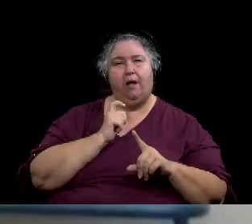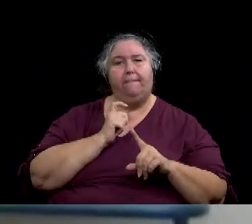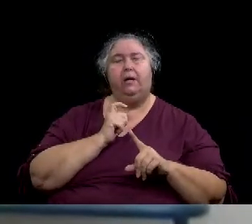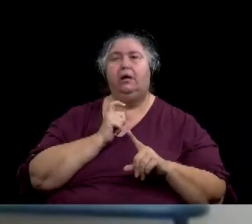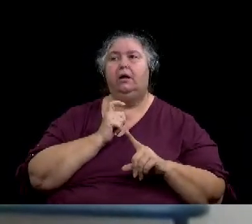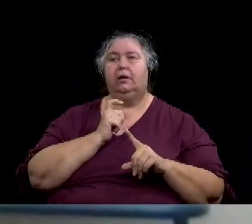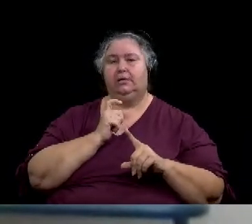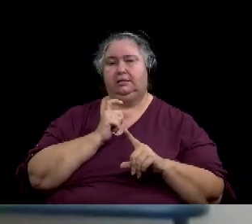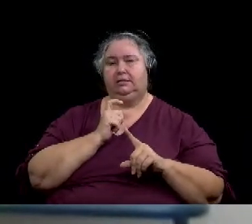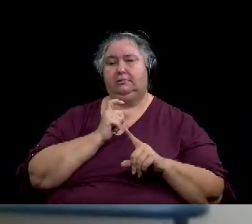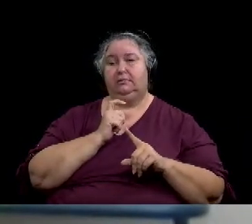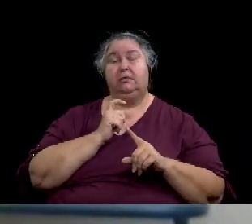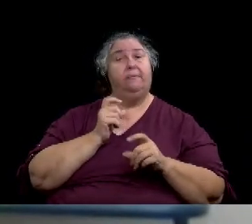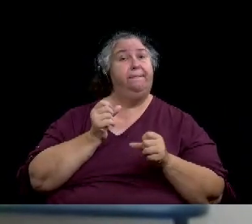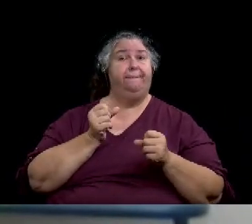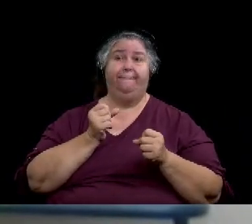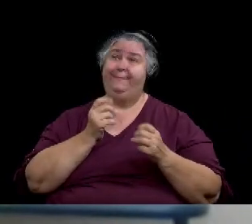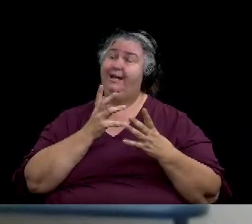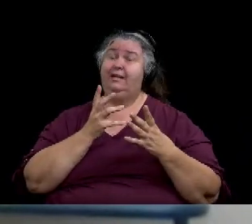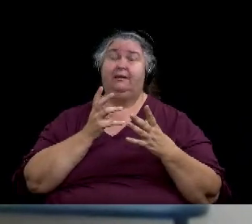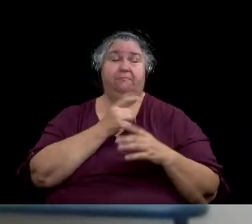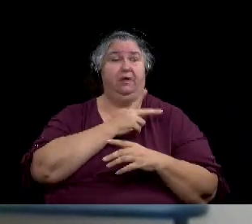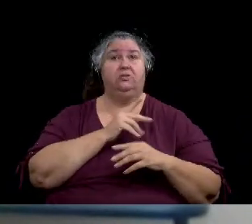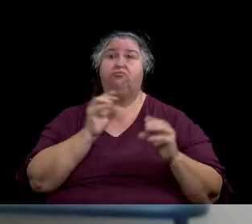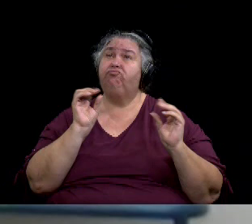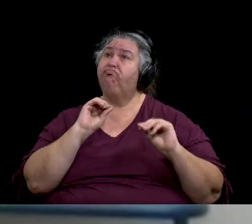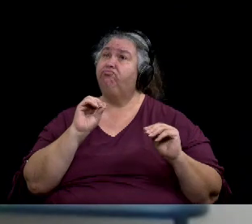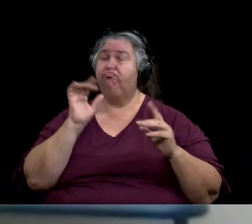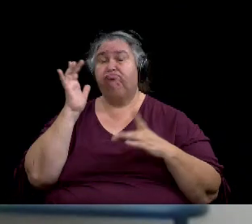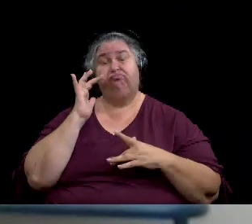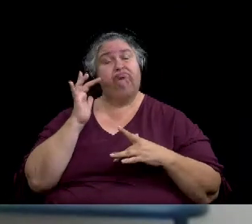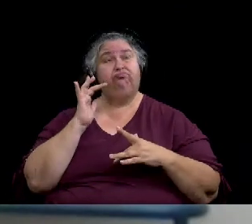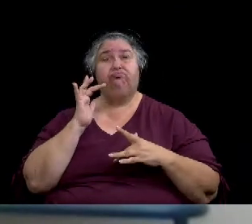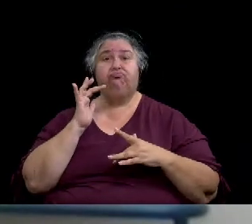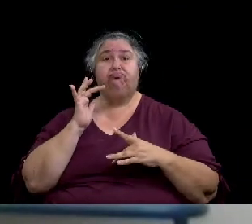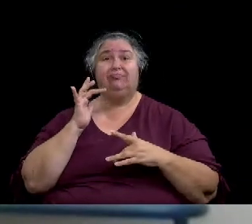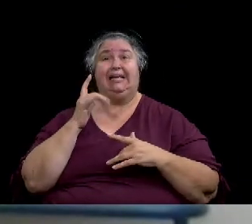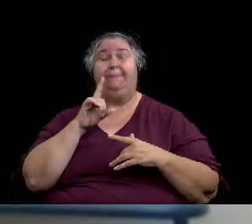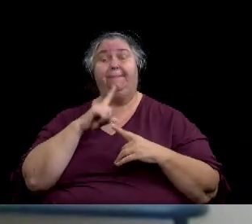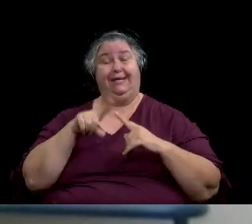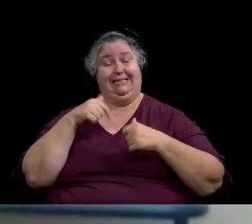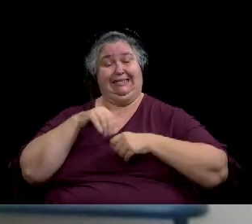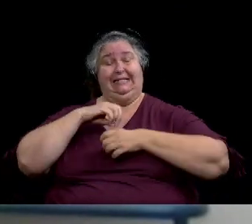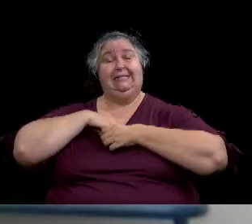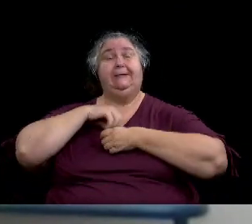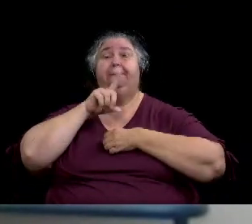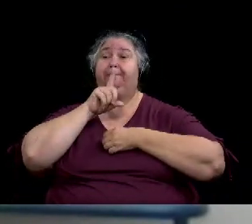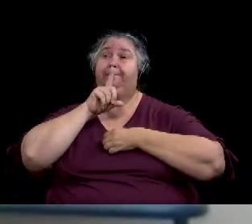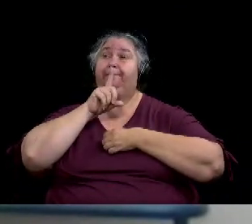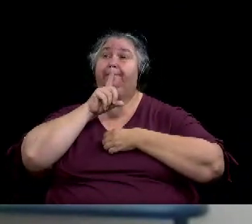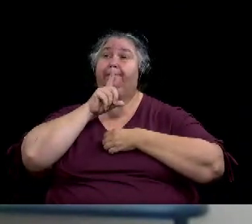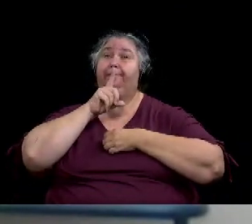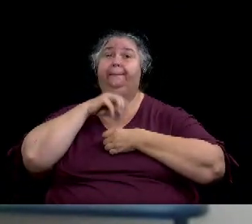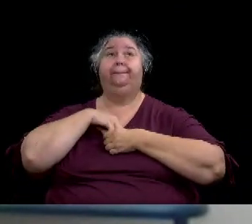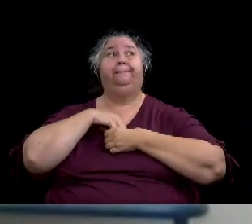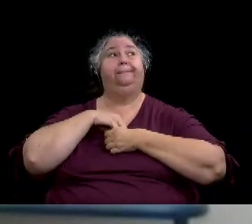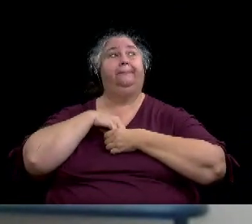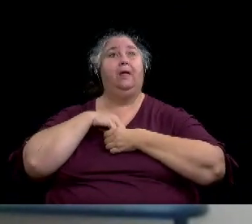to a quarter of patients can have no symptoms whatsoever and can have an asymptomatic illness. Or people may get the illness but have a